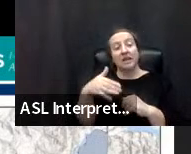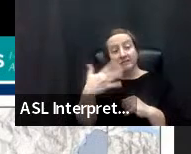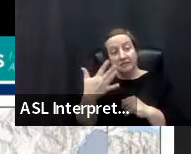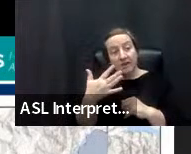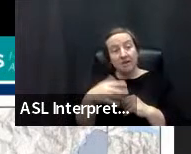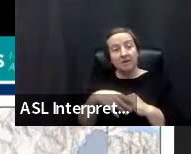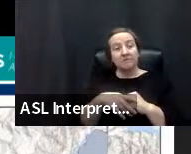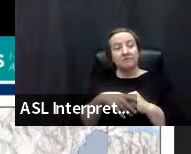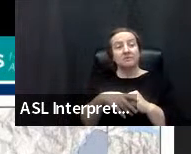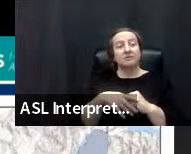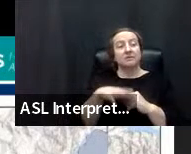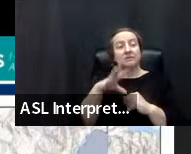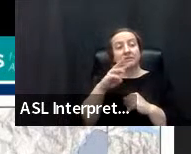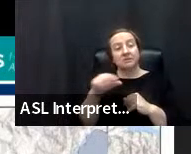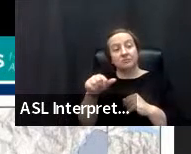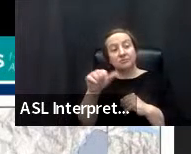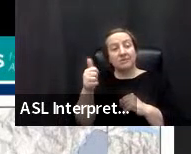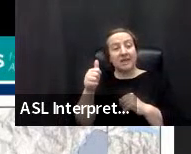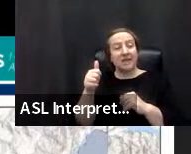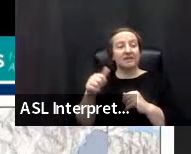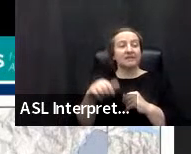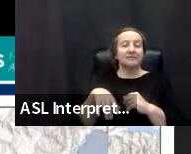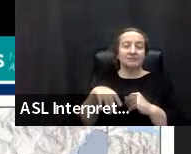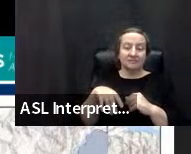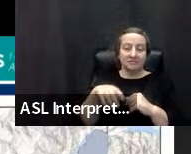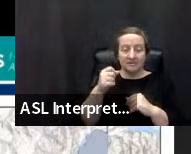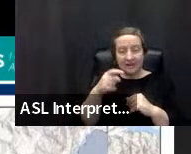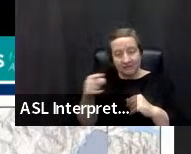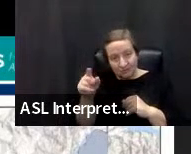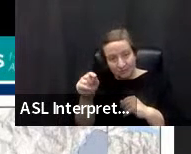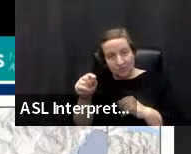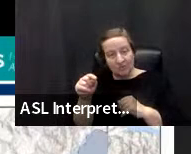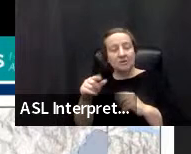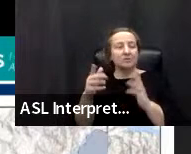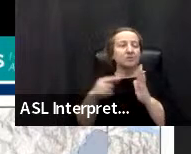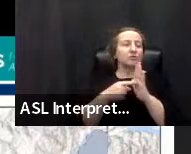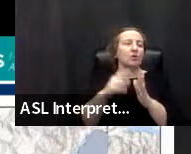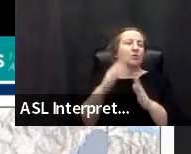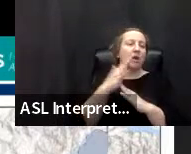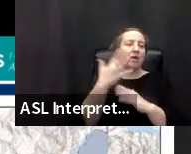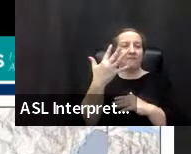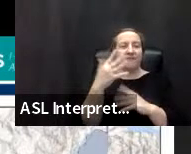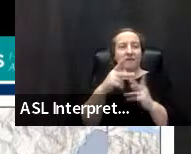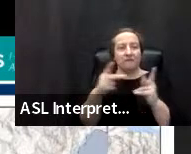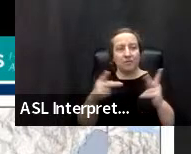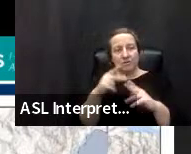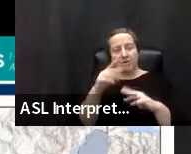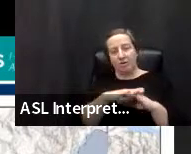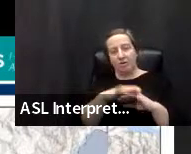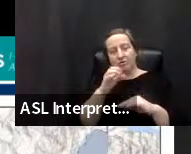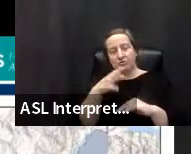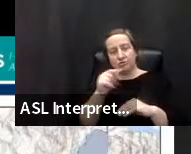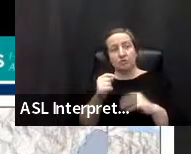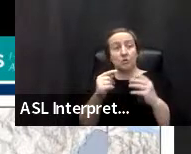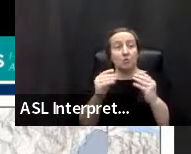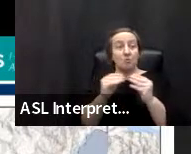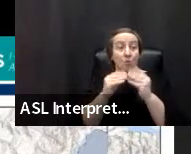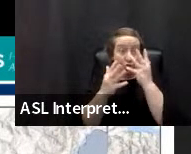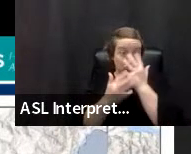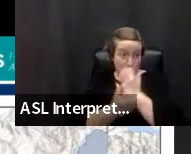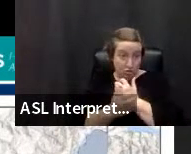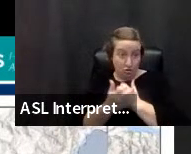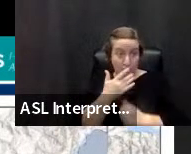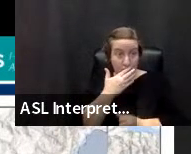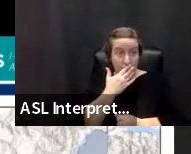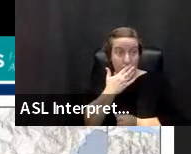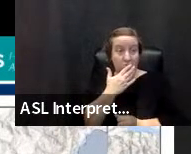to 15. So the kind of goes the top 20, and then we summarize the top 5 locations on the chart for you there. So the darker the color,